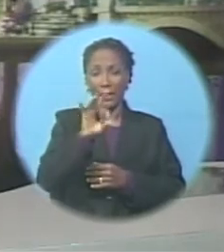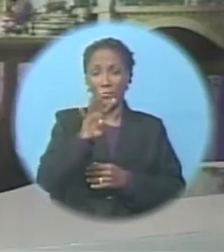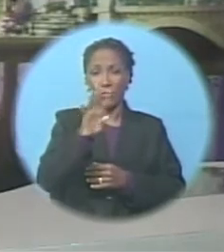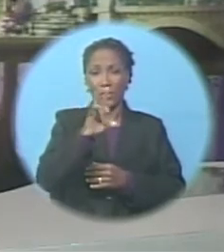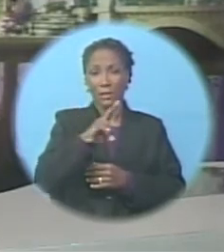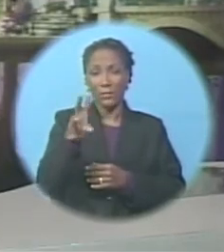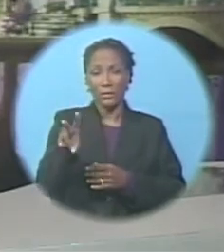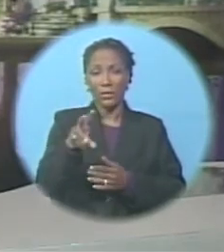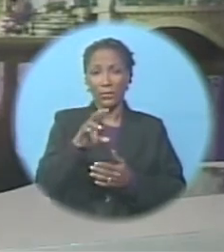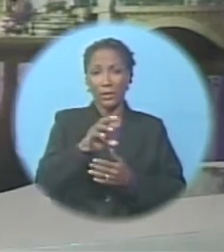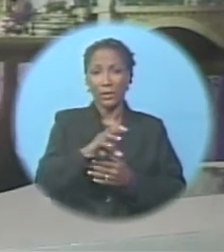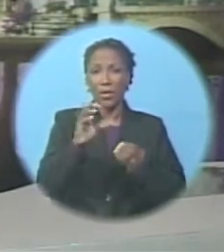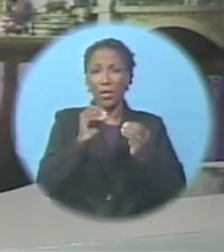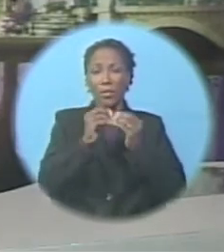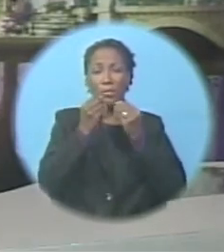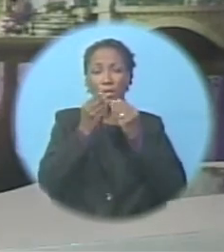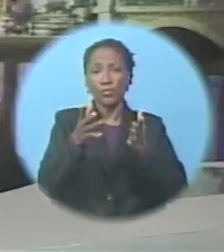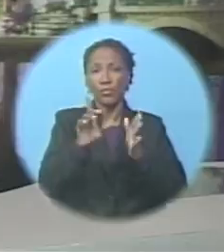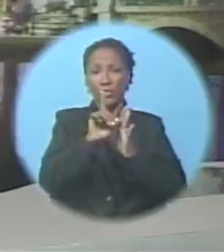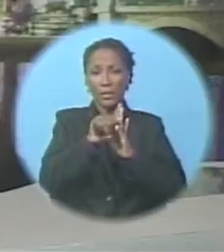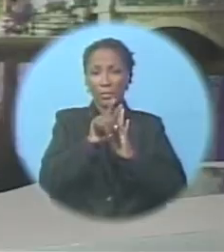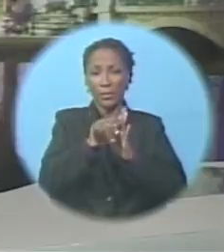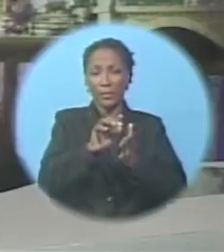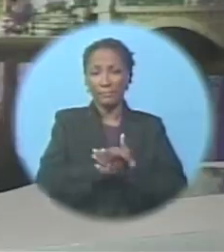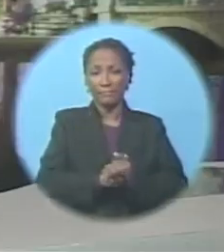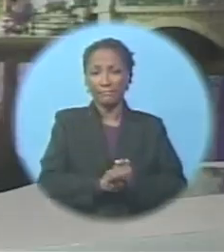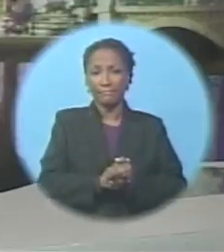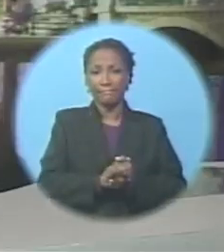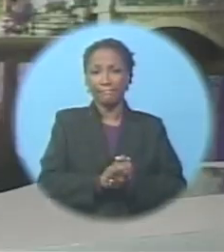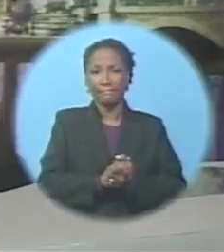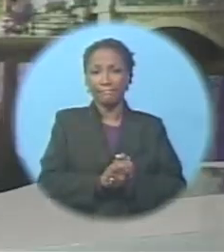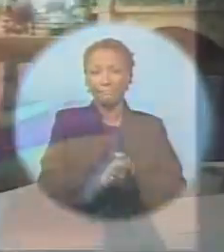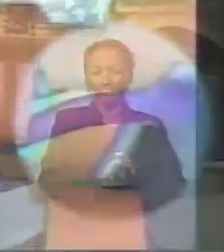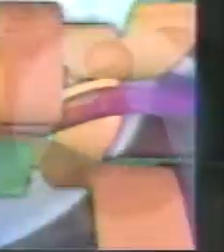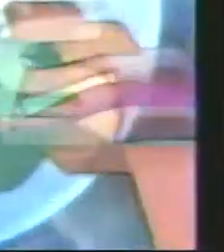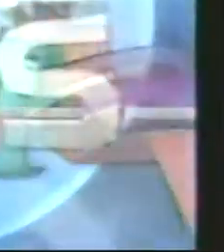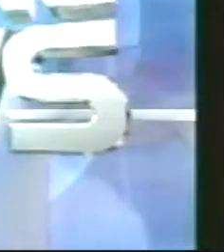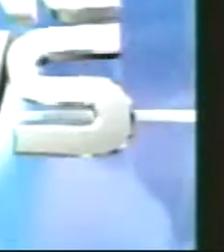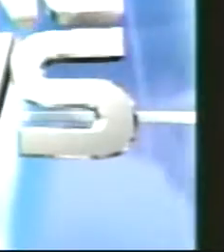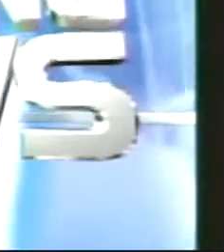1-800-8477. Well, stay with us. We'll have more news just after the break.